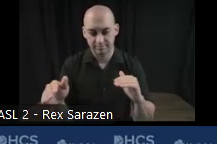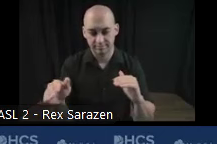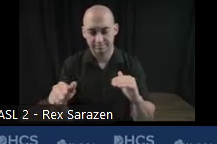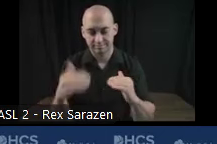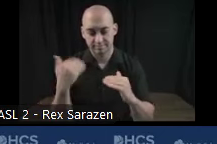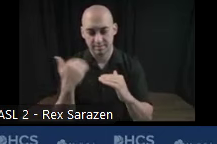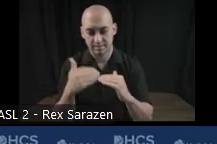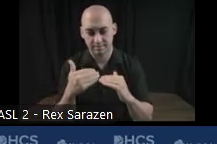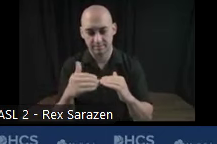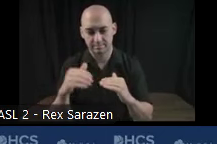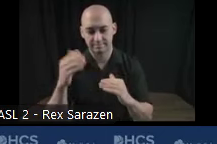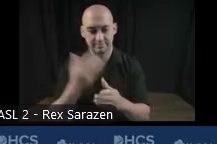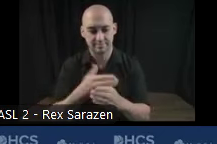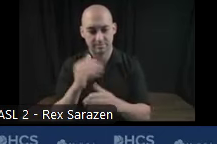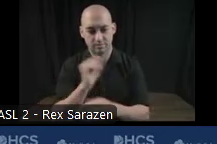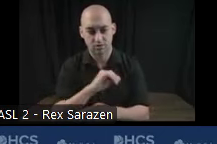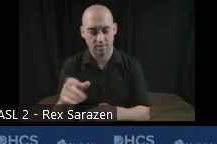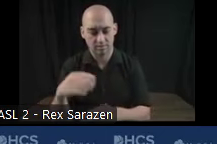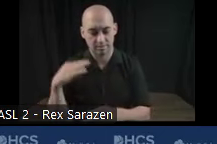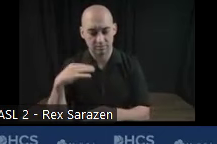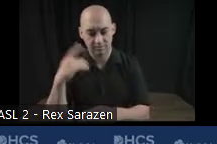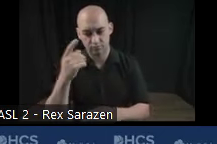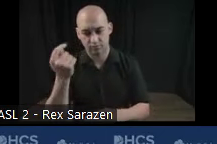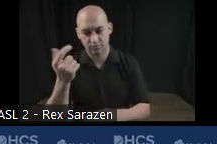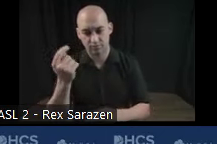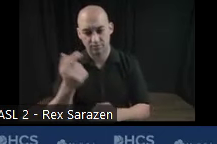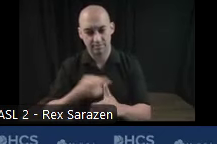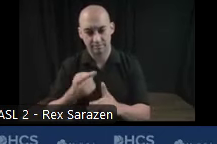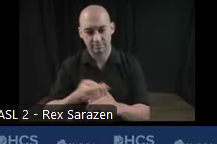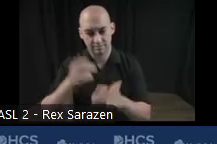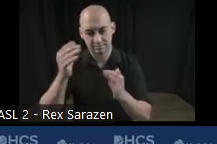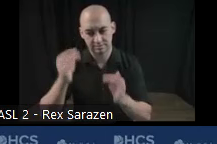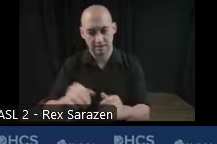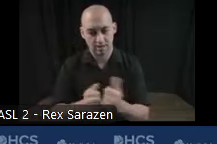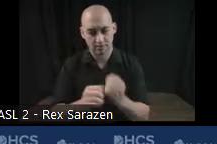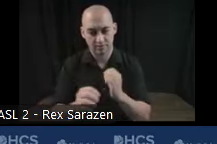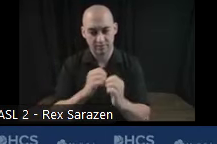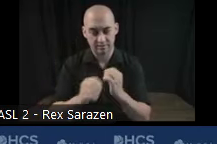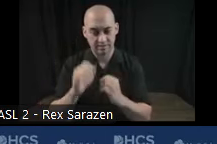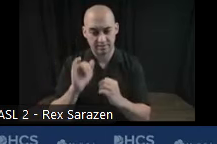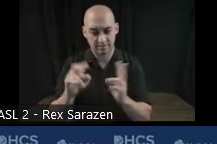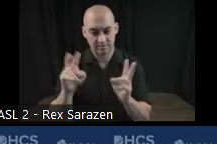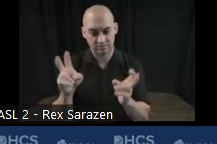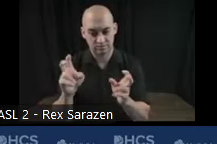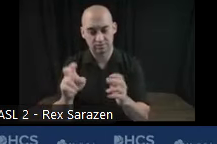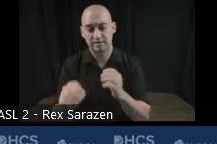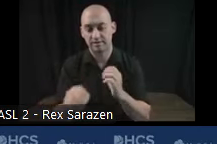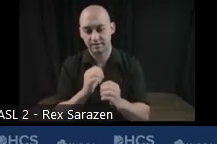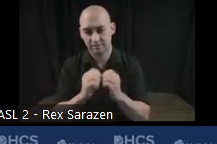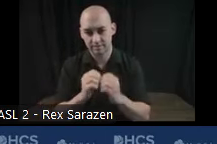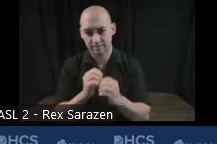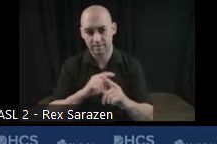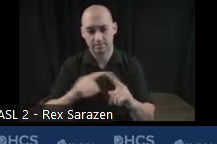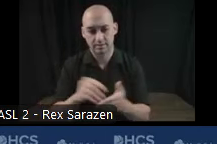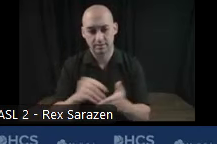stop all applications for a few months while we determined how we were going to fix that issue. And we fixed it by submitting a waiver